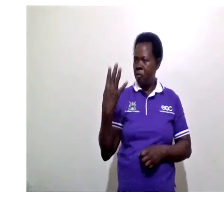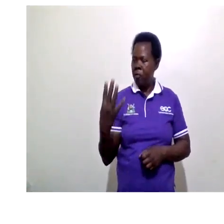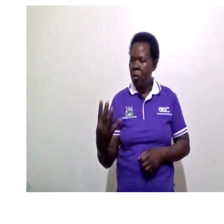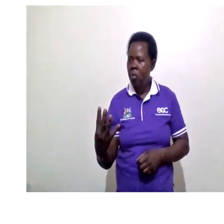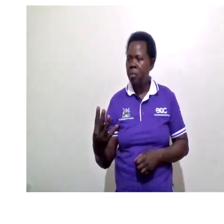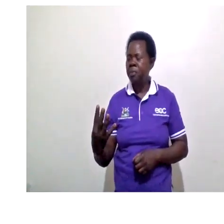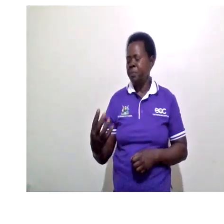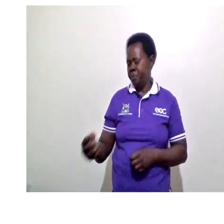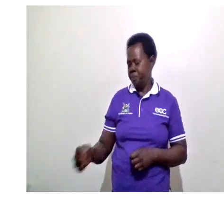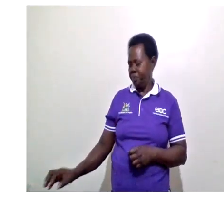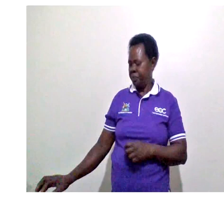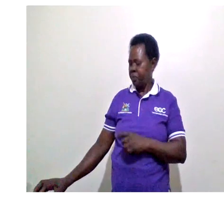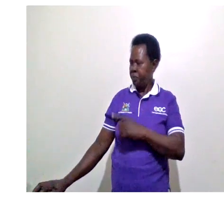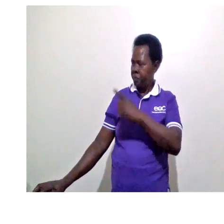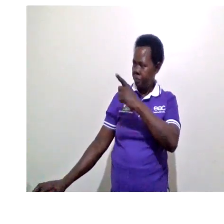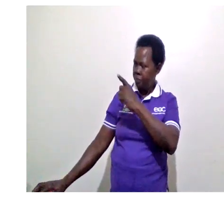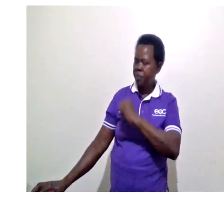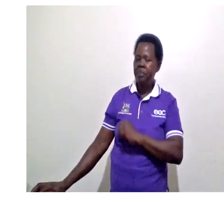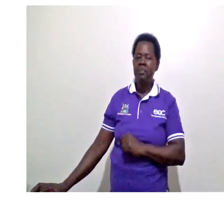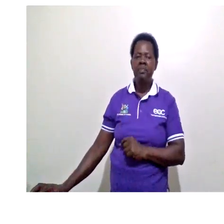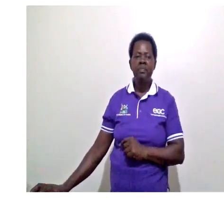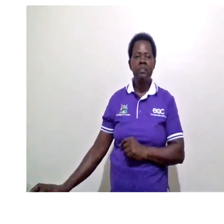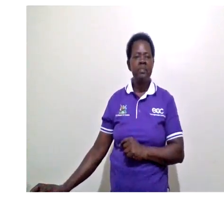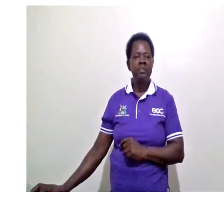in groups of four.